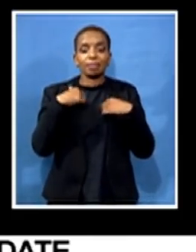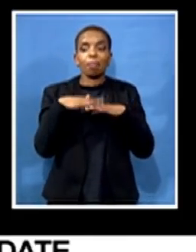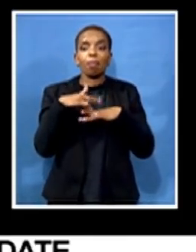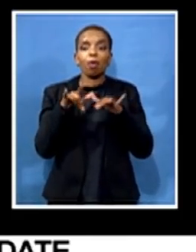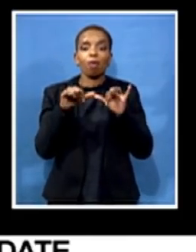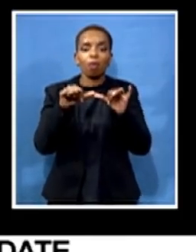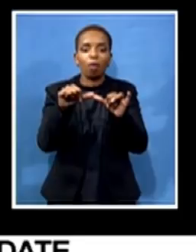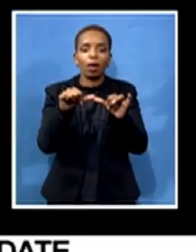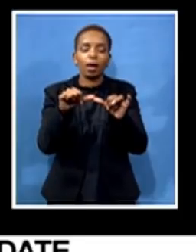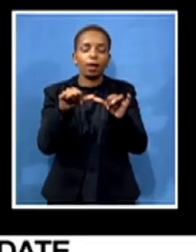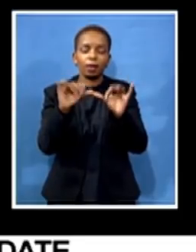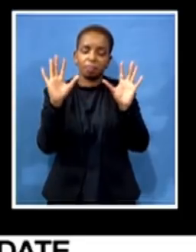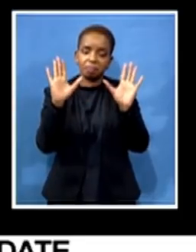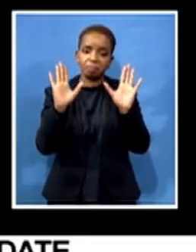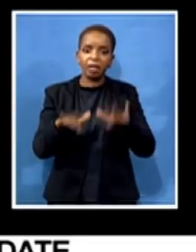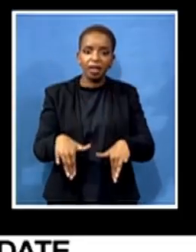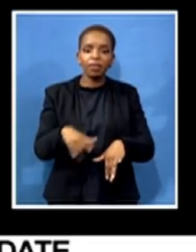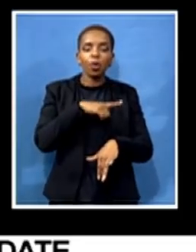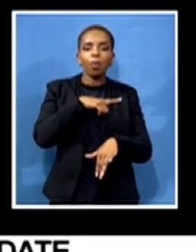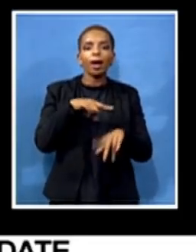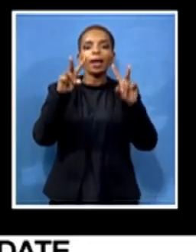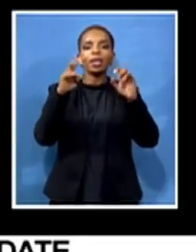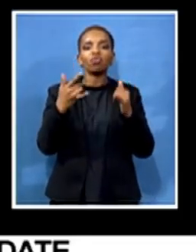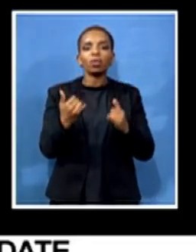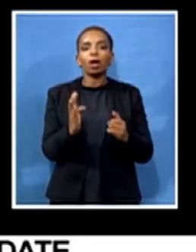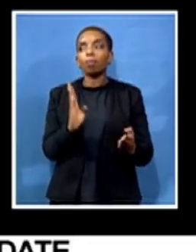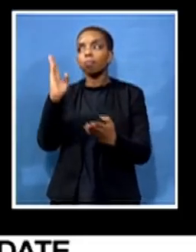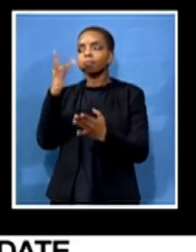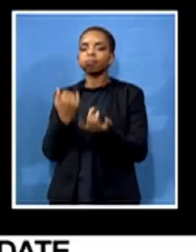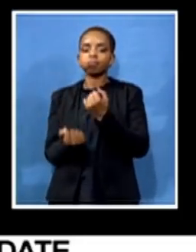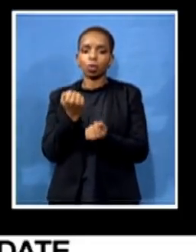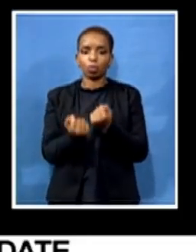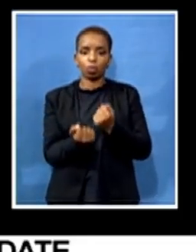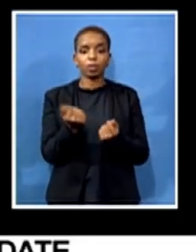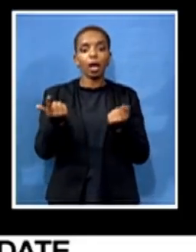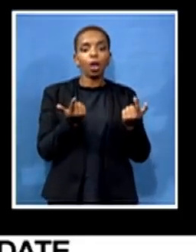explain a lot more. Our lawyers will explain a lot more